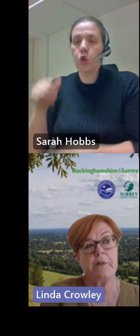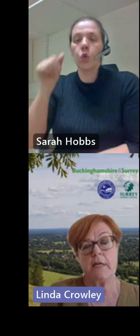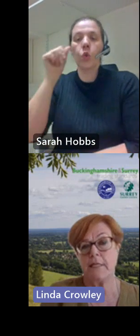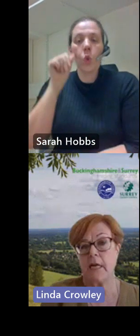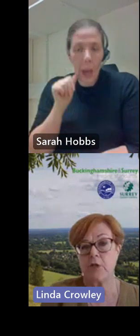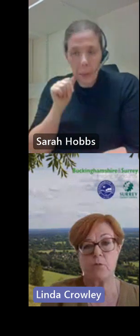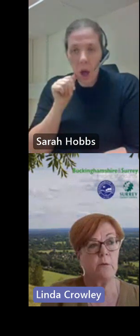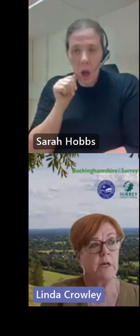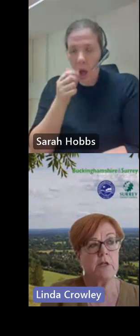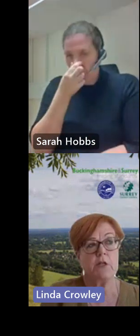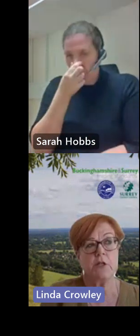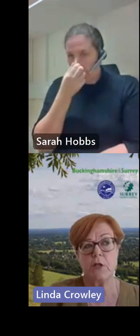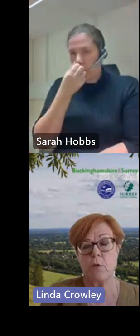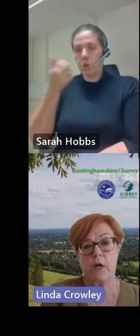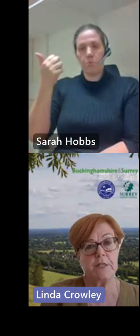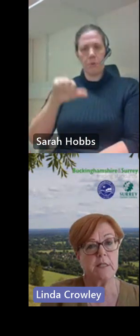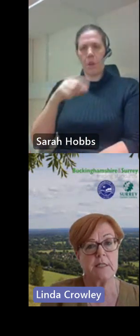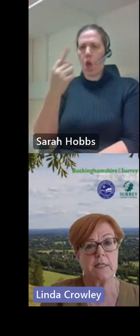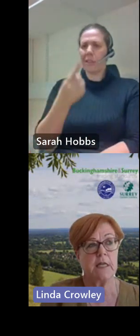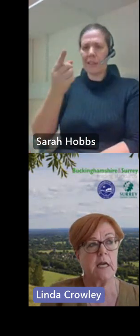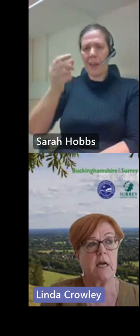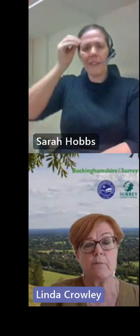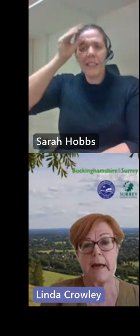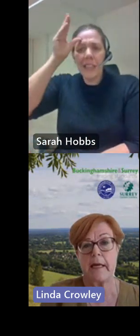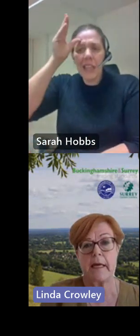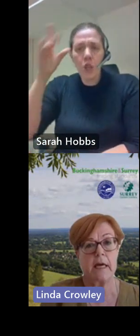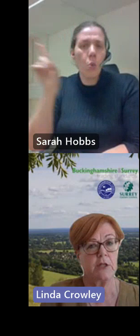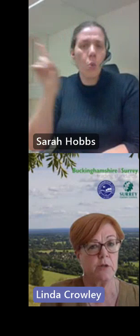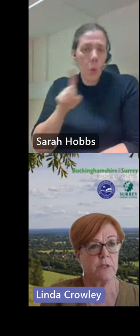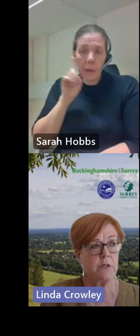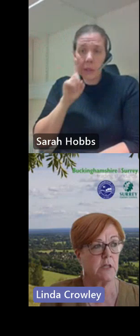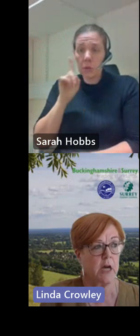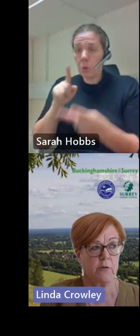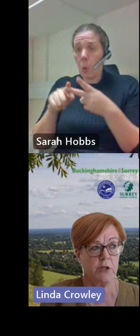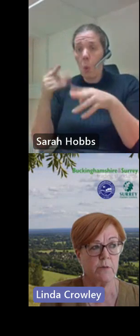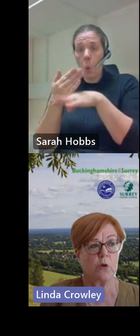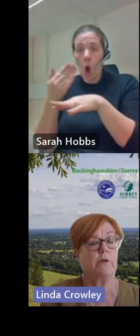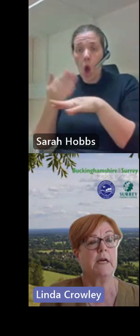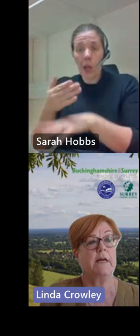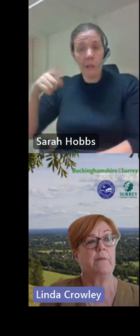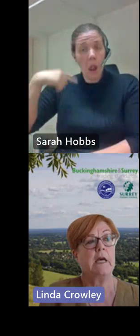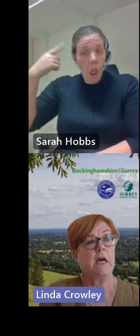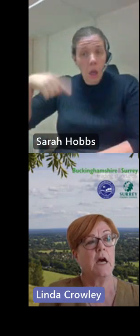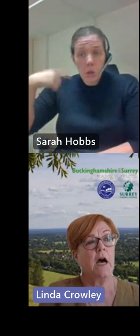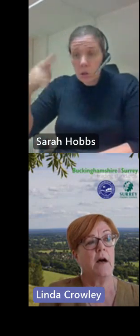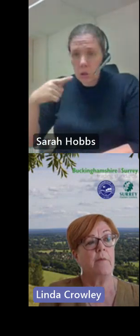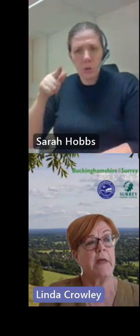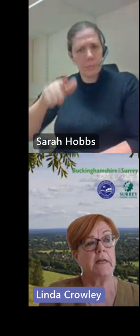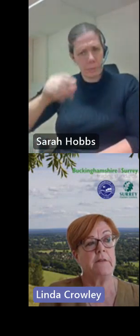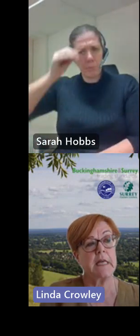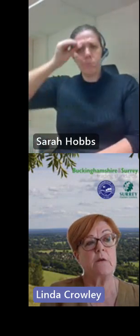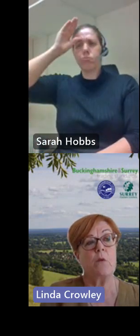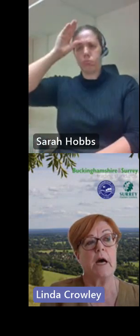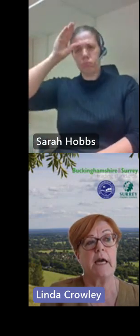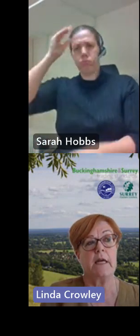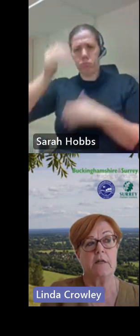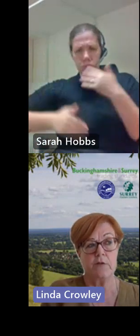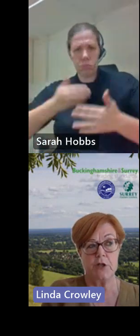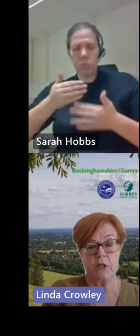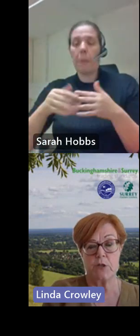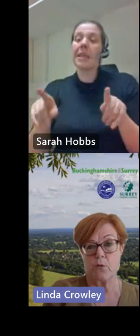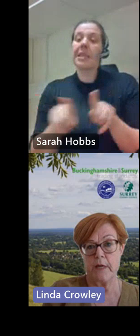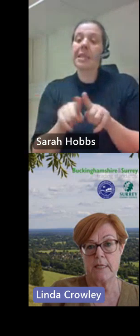an intelligent woman. She worked in the city banking. She was, you know, she was on it. And in the same